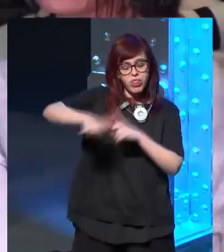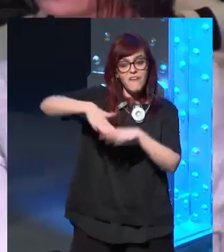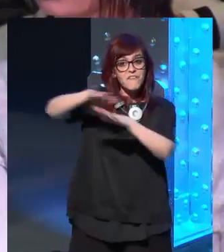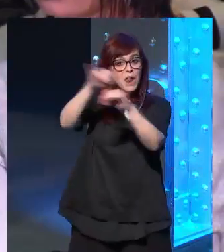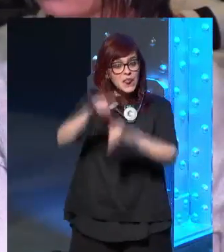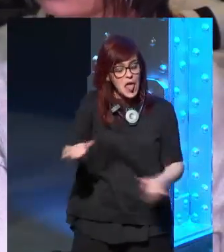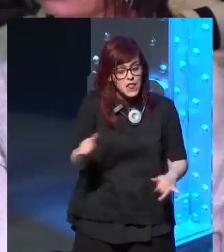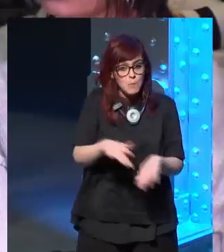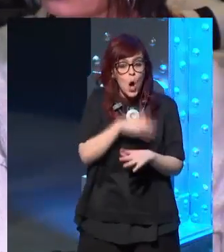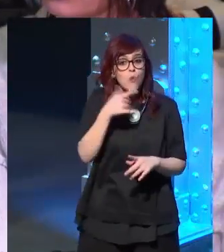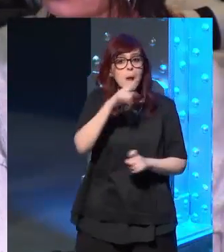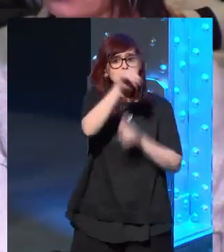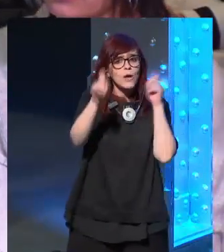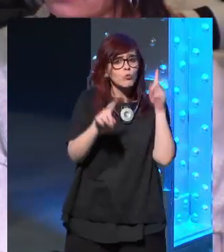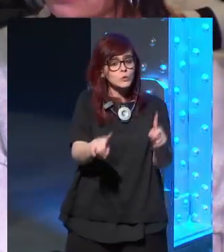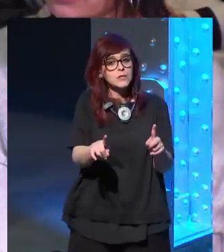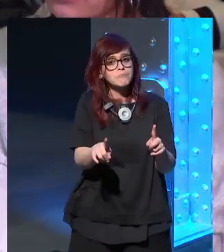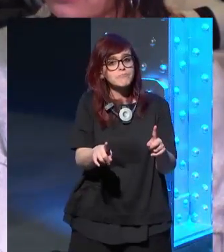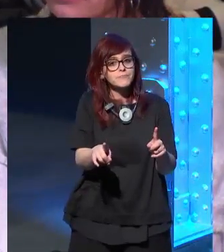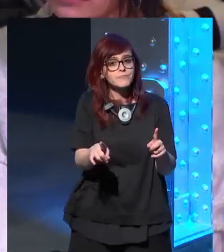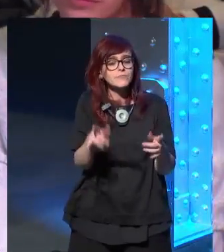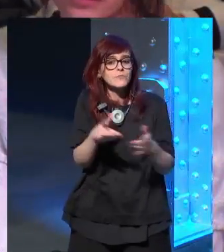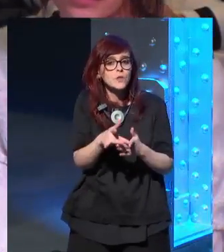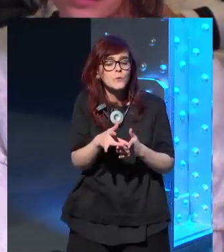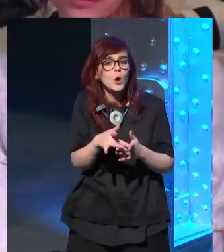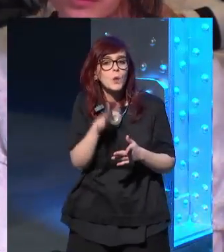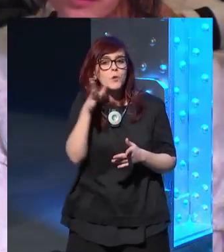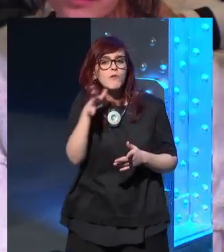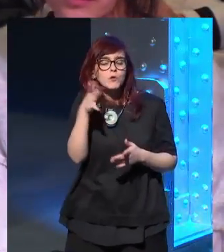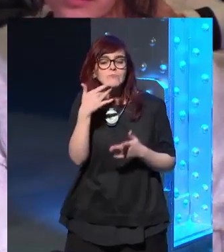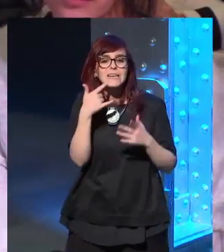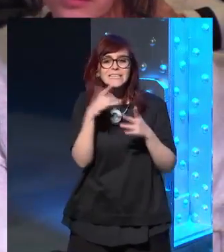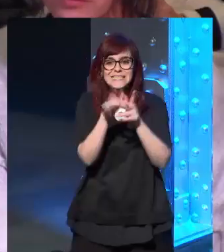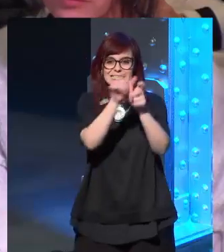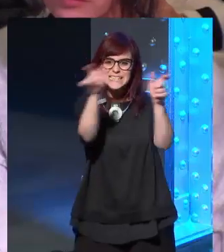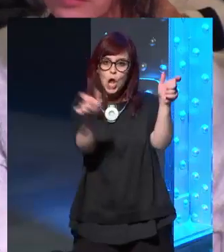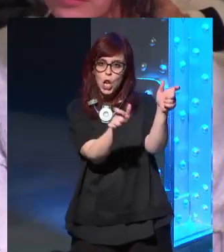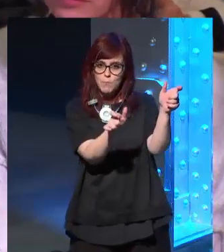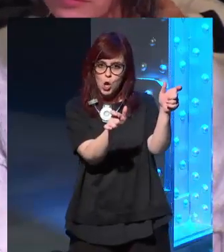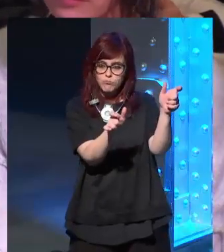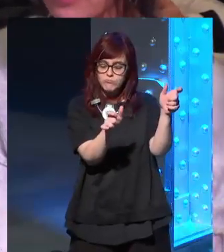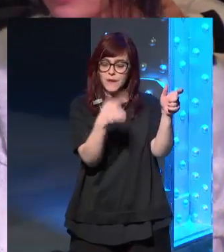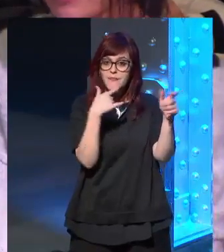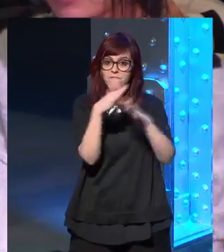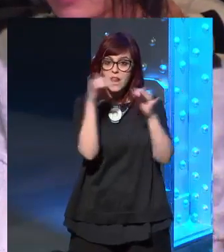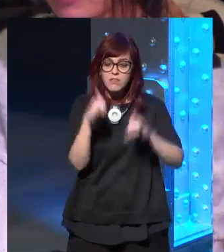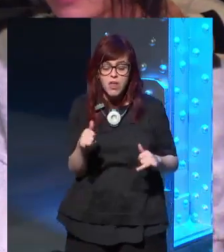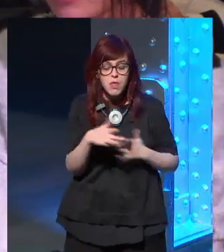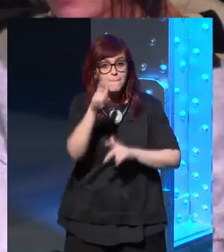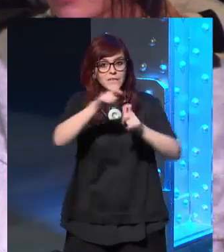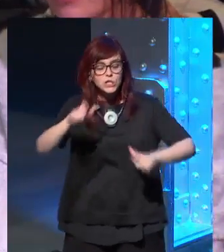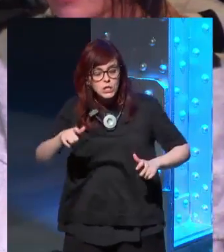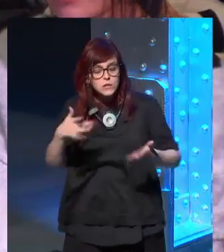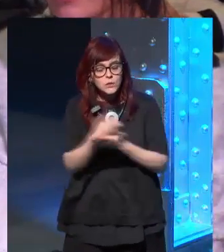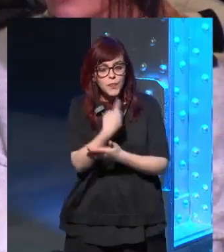survey among my relatives about happiness. One of the questions was that they should give a synonym of happiness. And I was